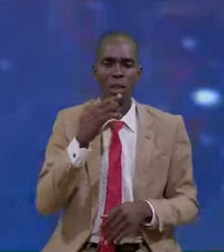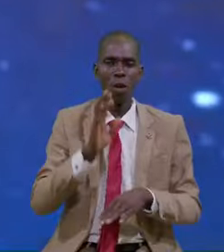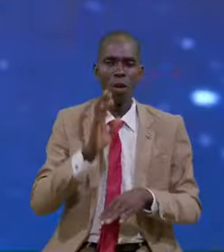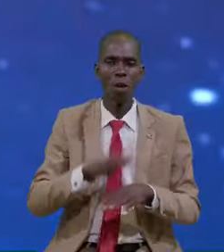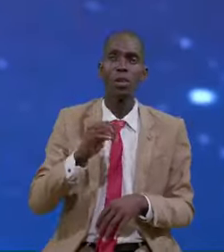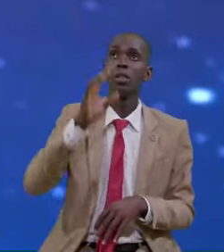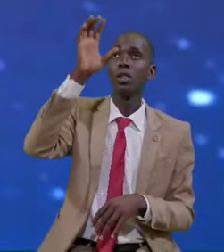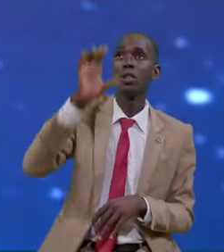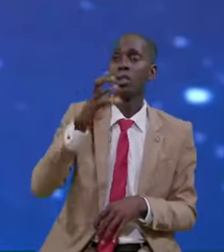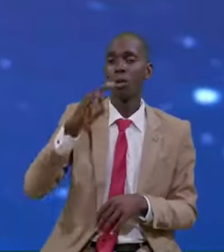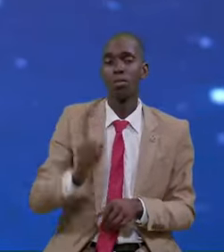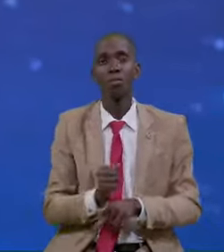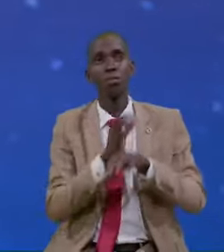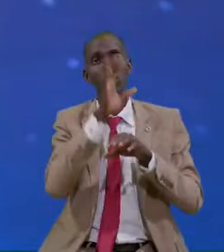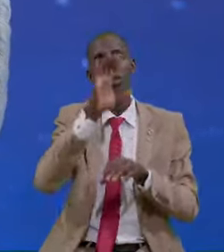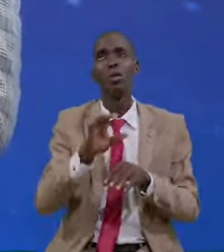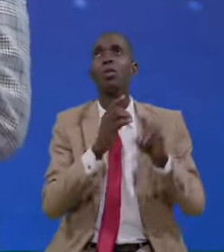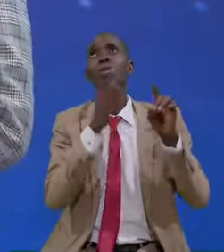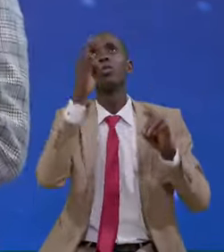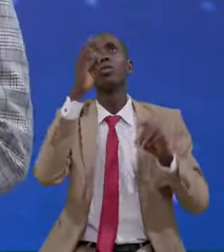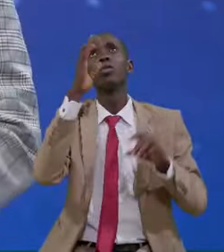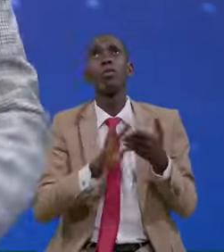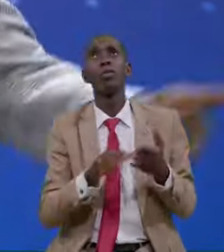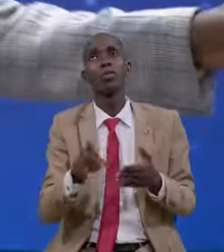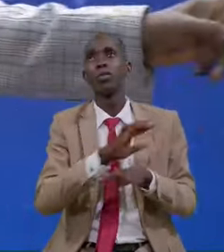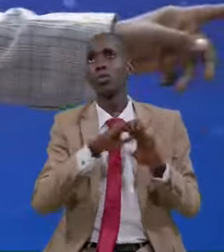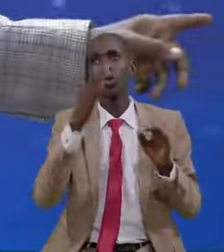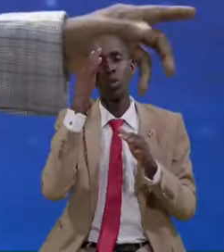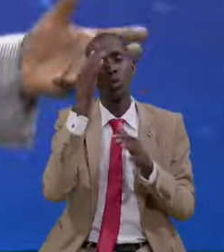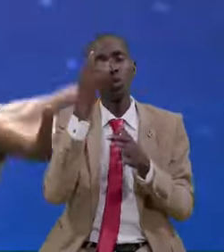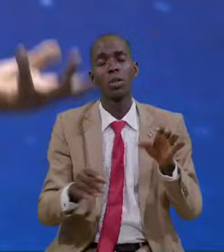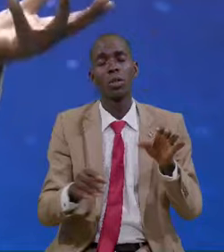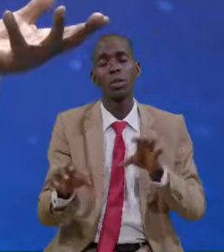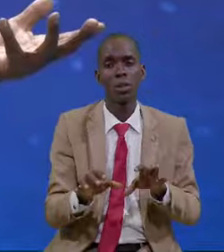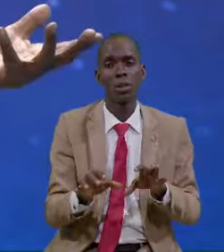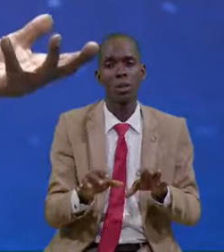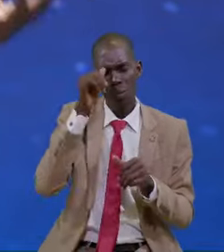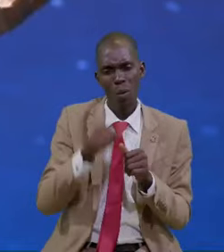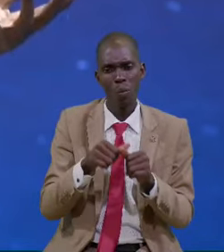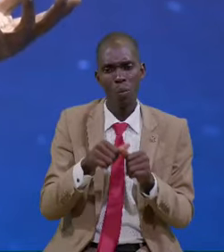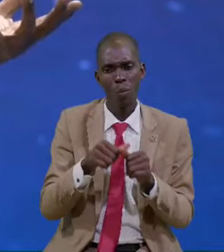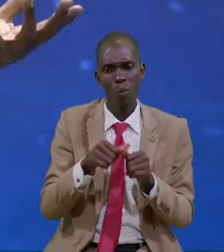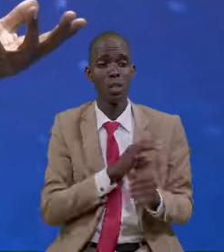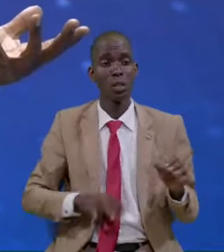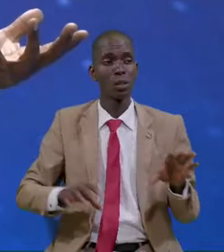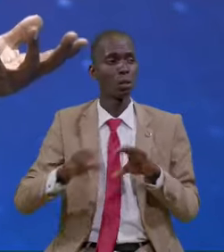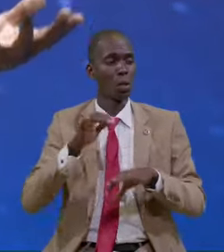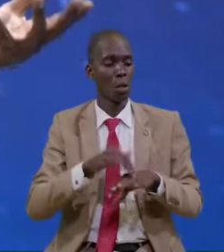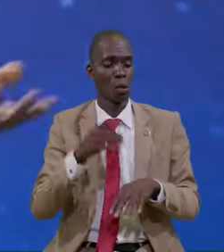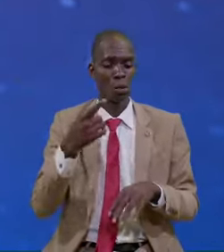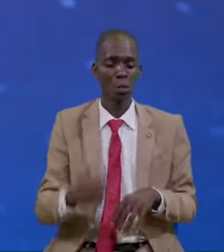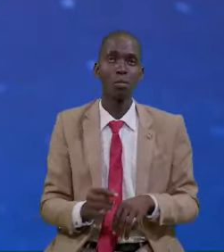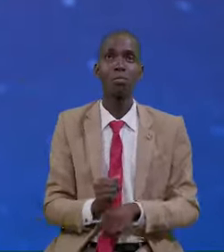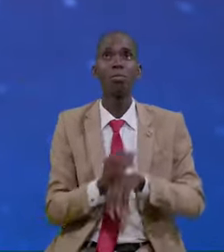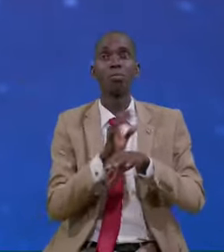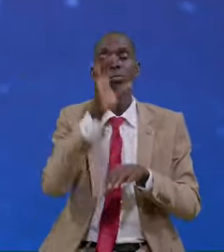know not what they do. What Christ did at Calvary, taking your guilt and taking your condemnation